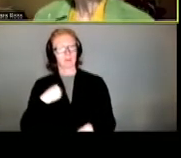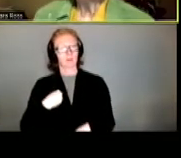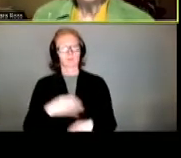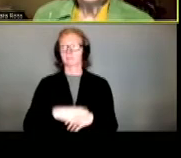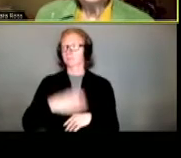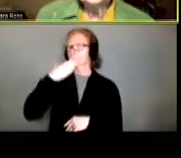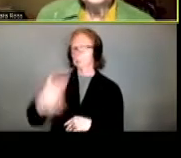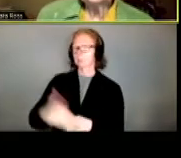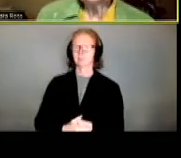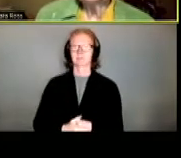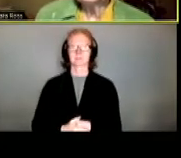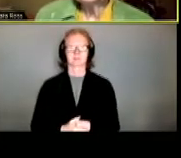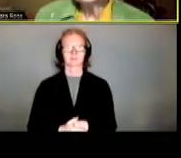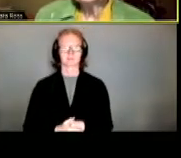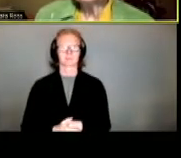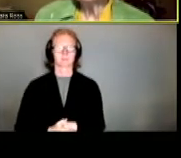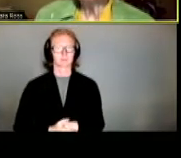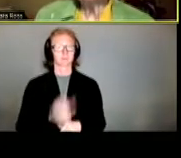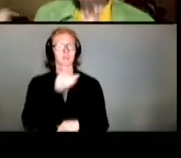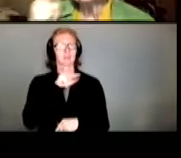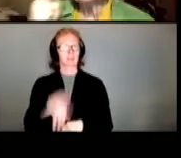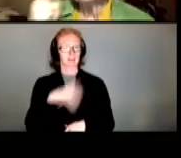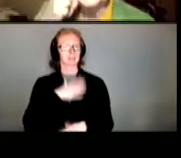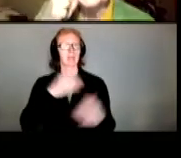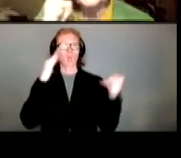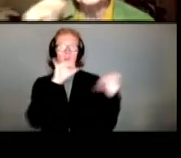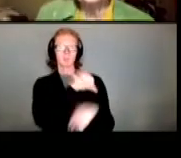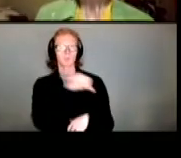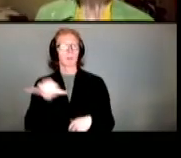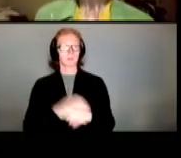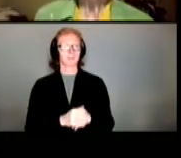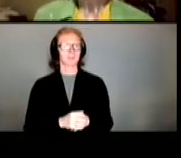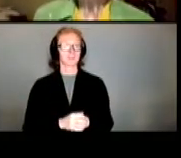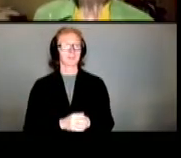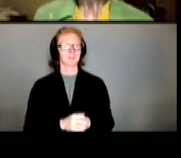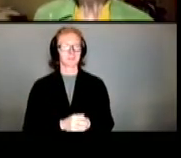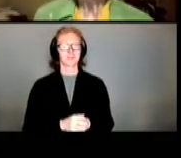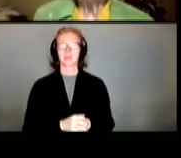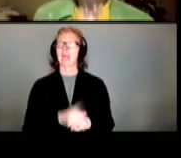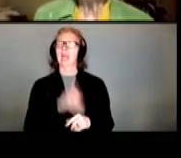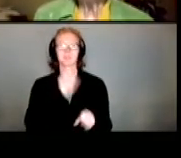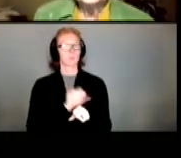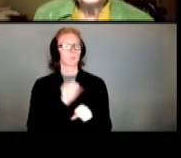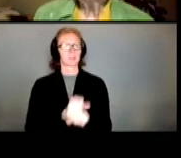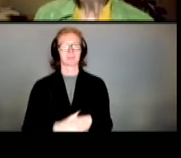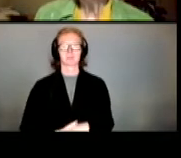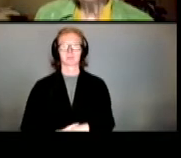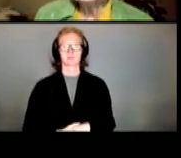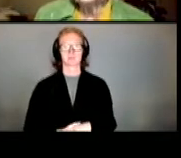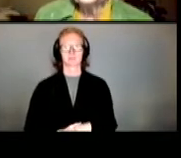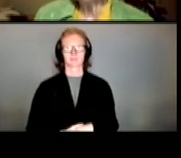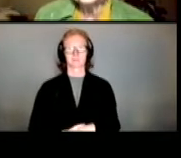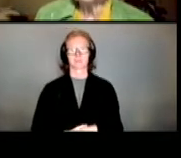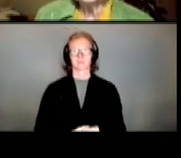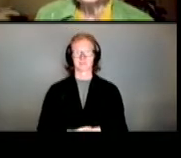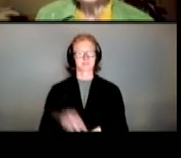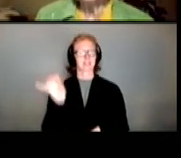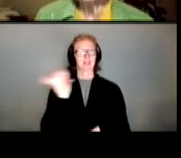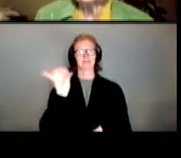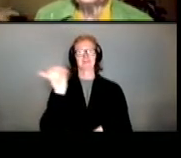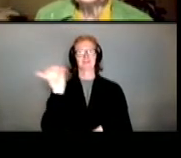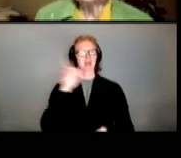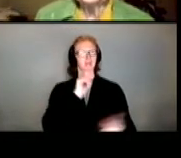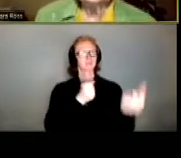Good. My hope as well as a PCCEP chair. Absolutely. Really support that,